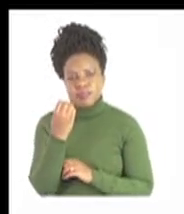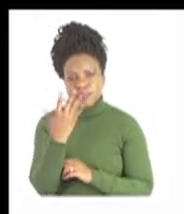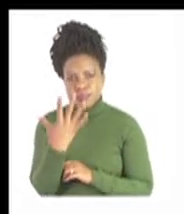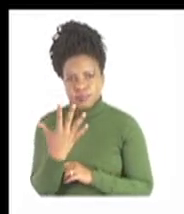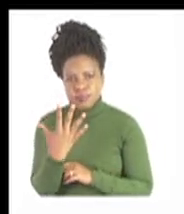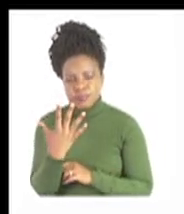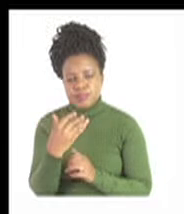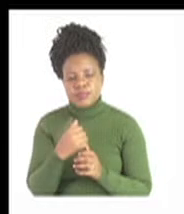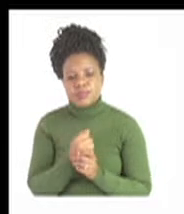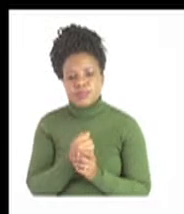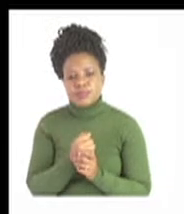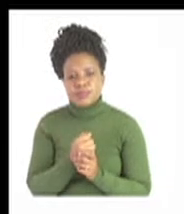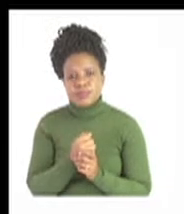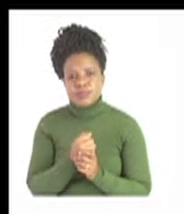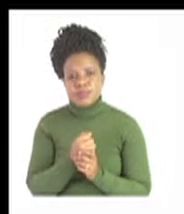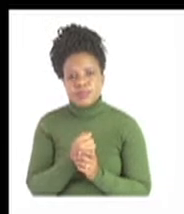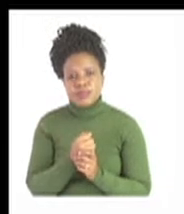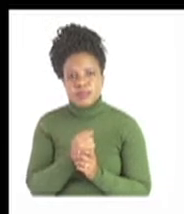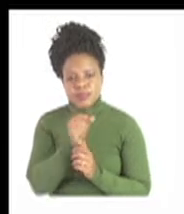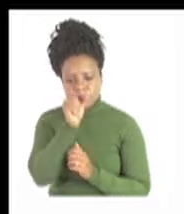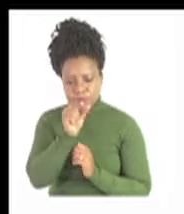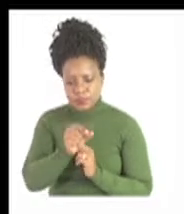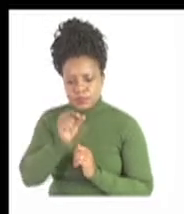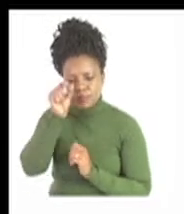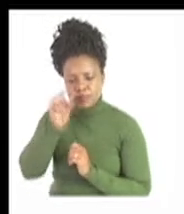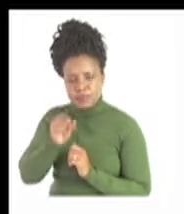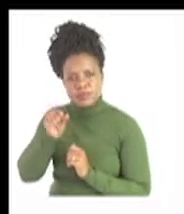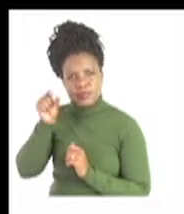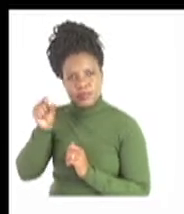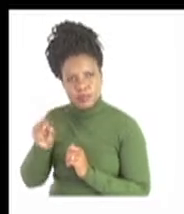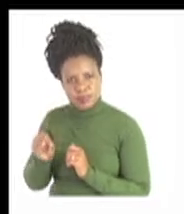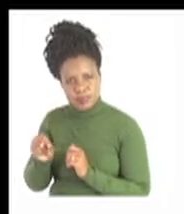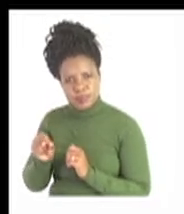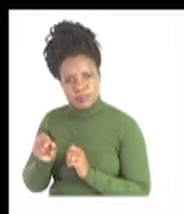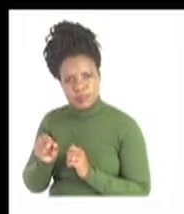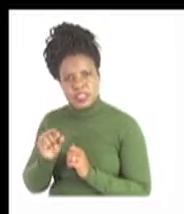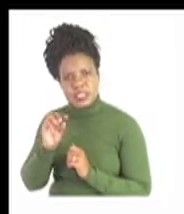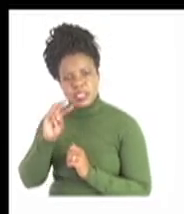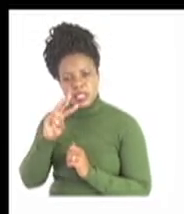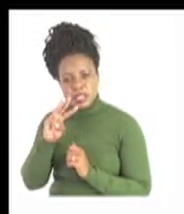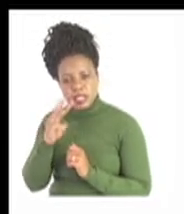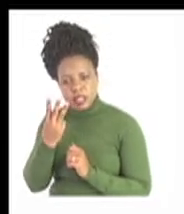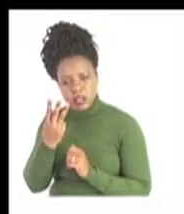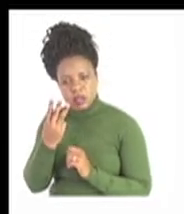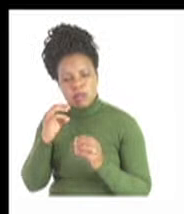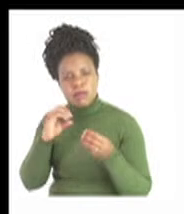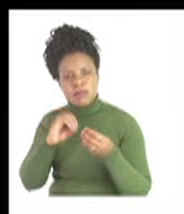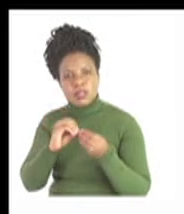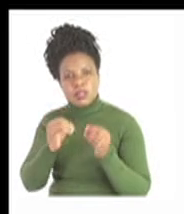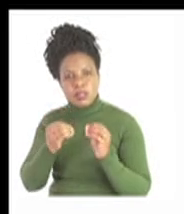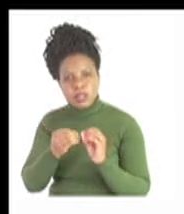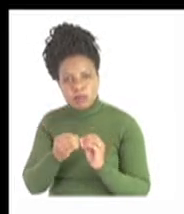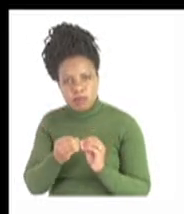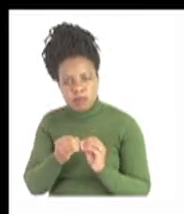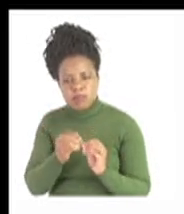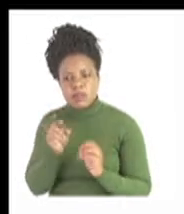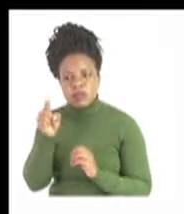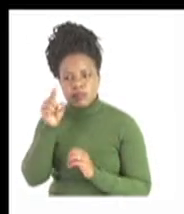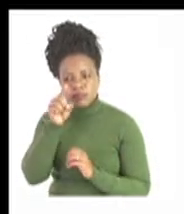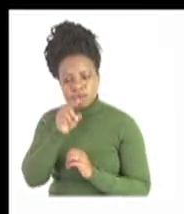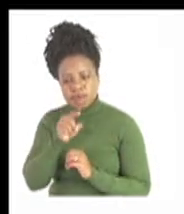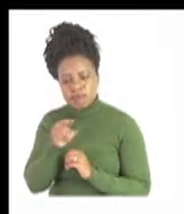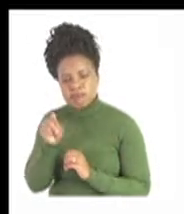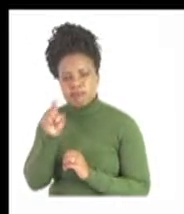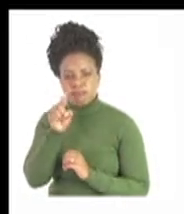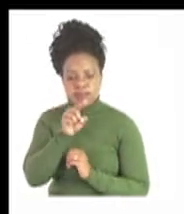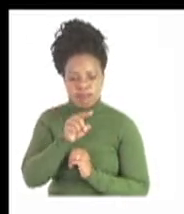there we have to circle all the cube numbers in the box below, or all the